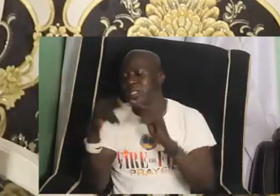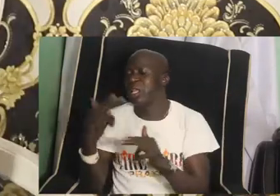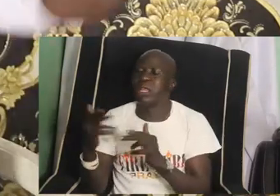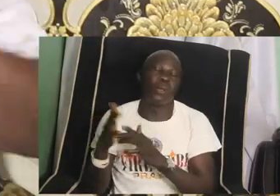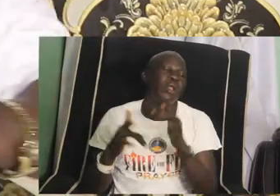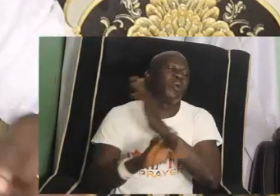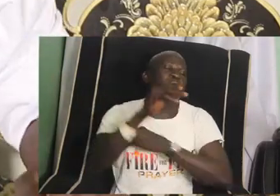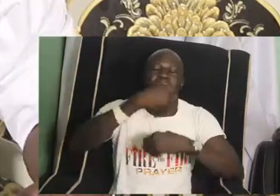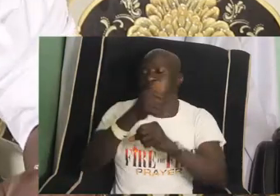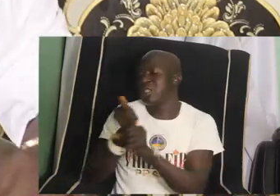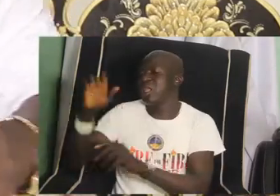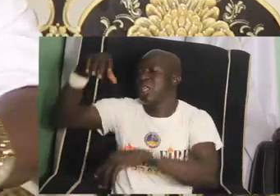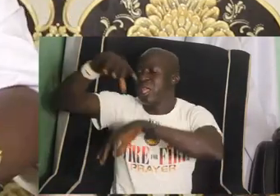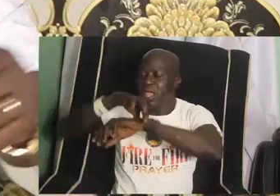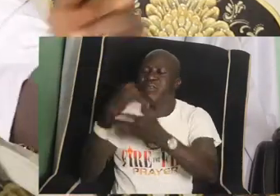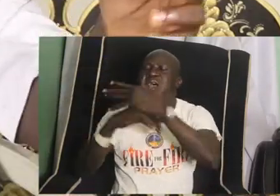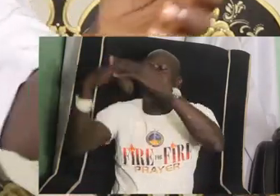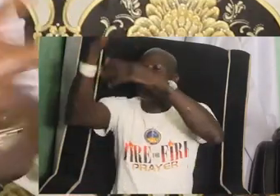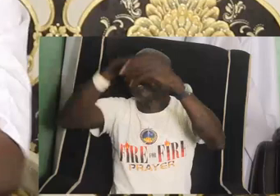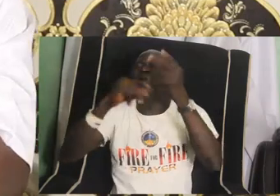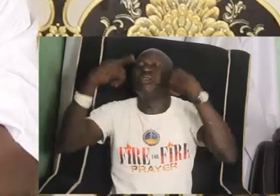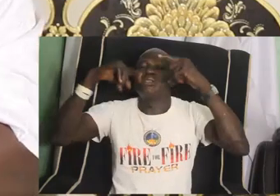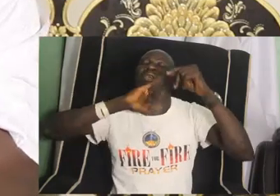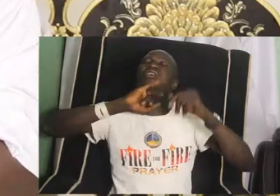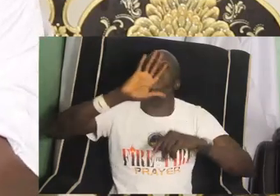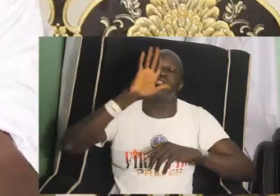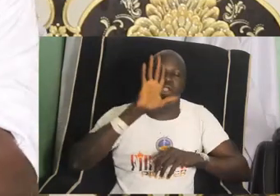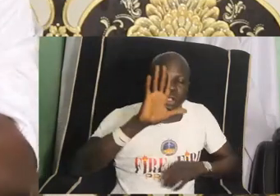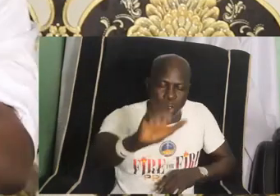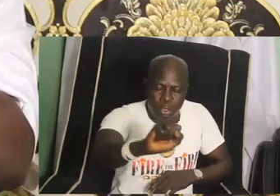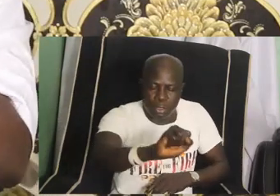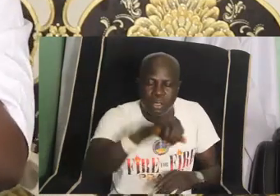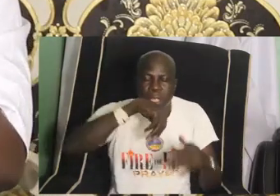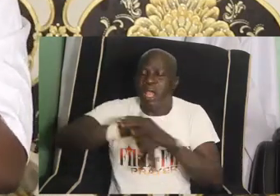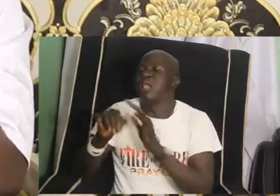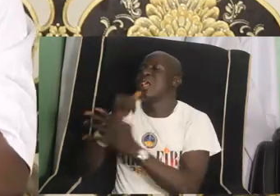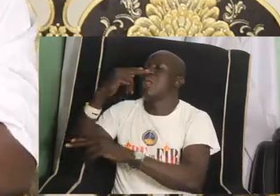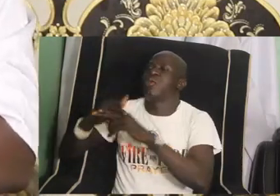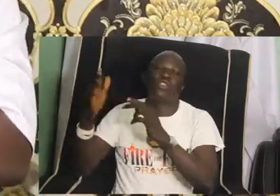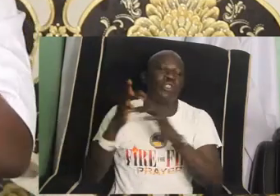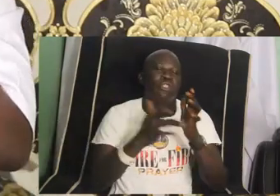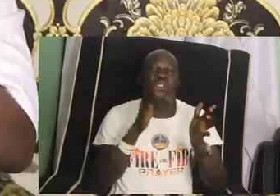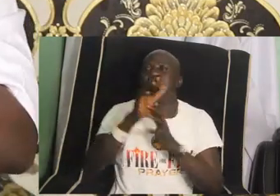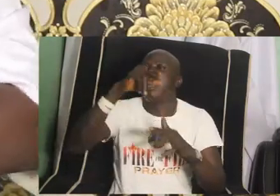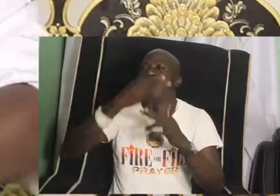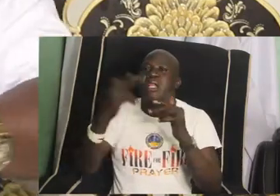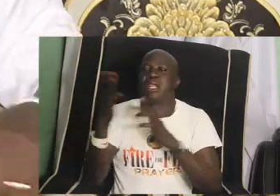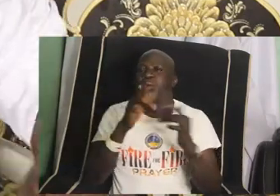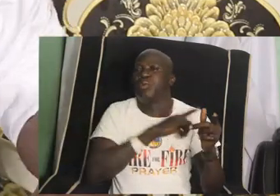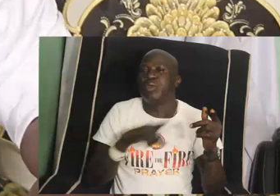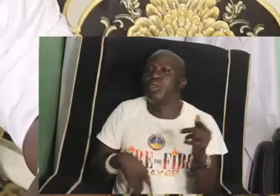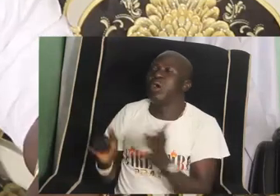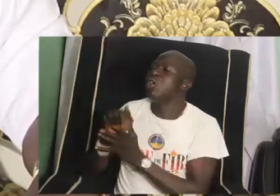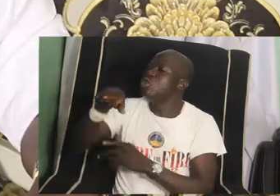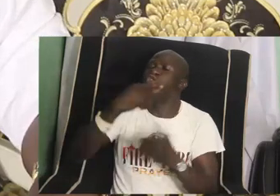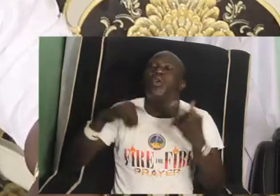prophet? In the name of the Lord, I pray the heaven and the earth. Success be yours. In the name of Jesus. In the name